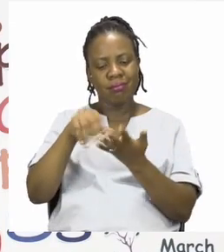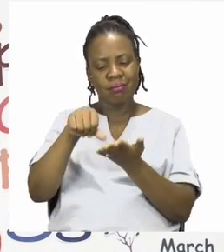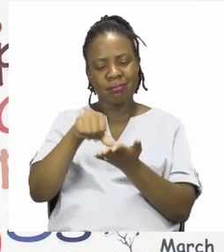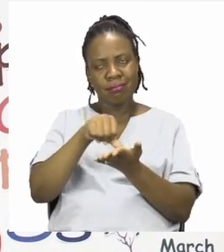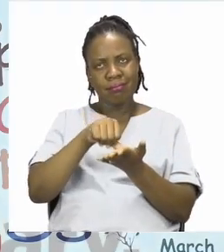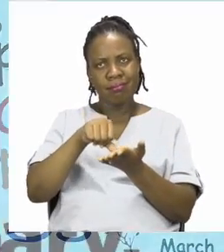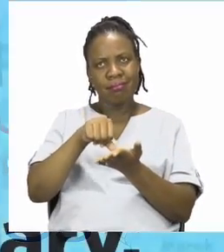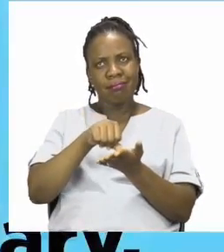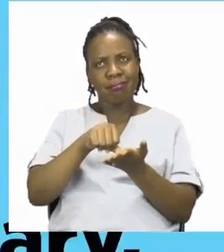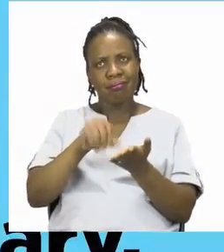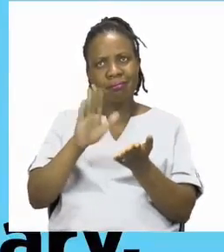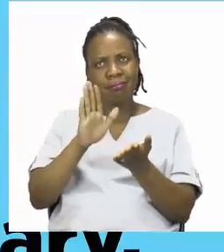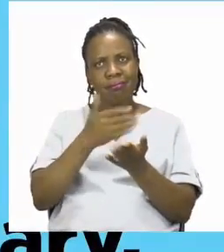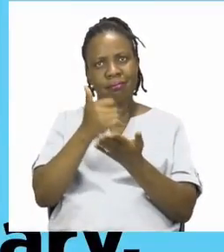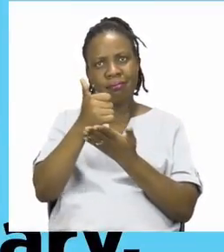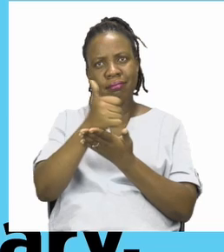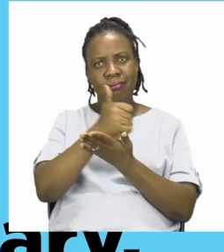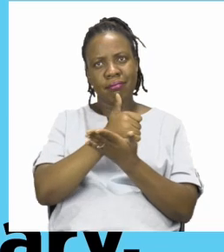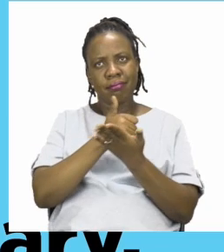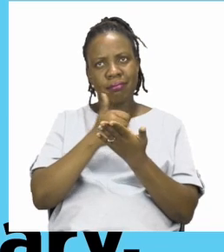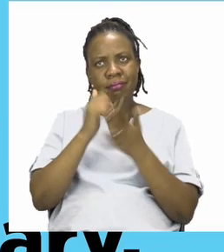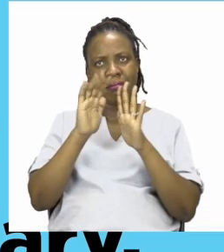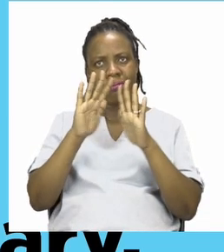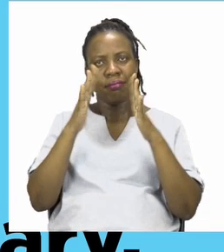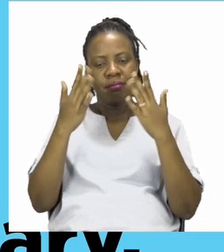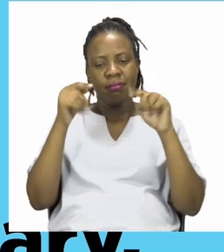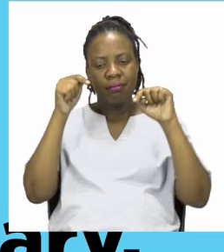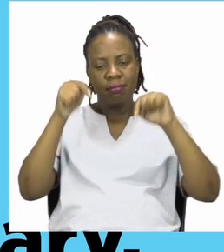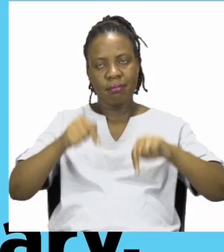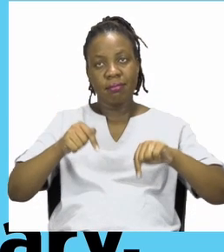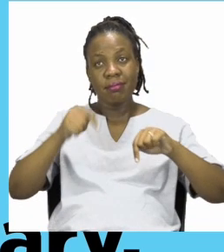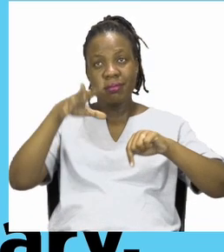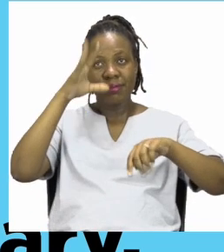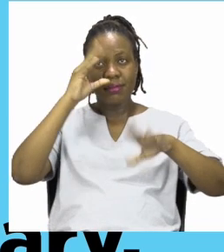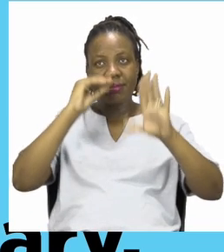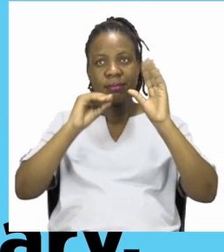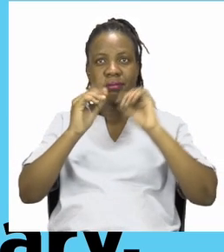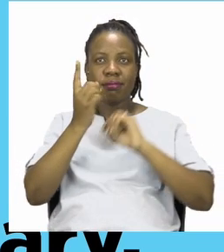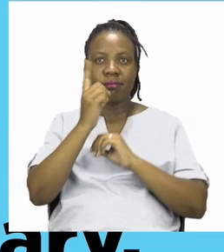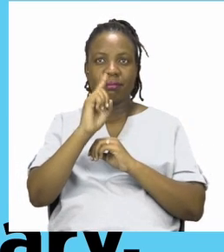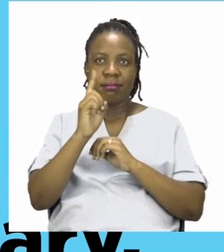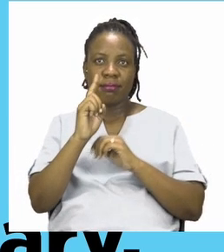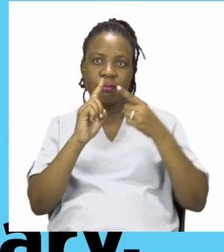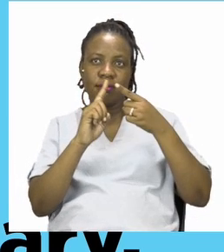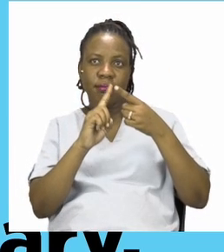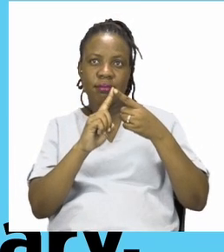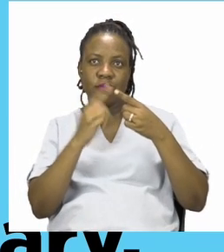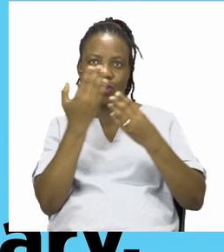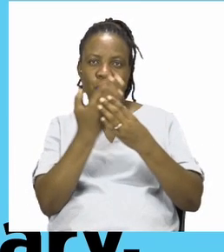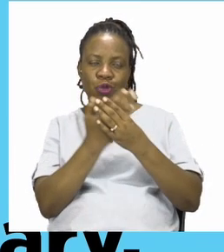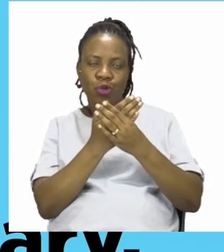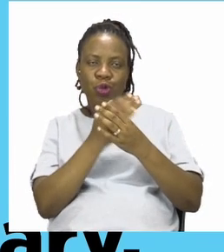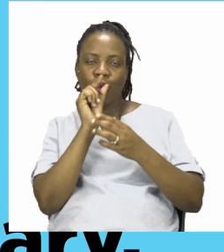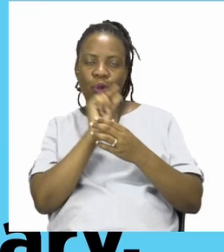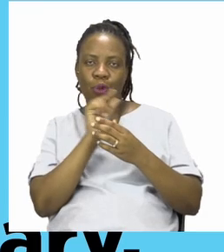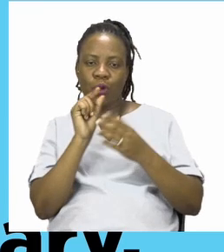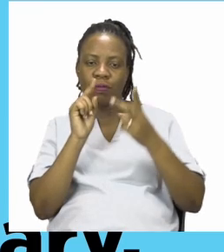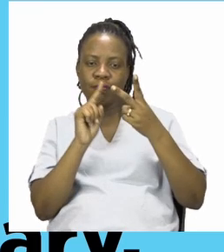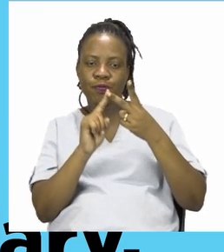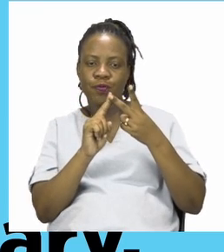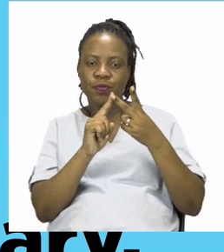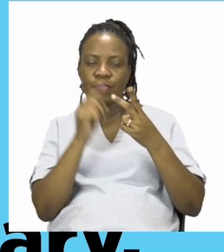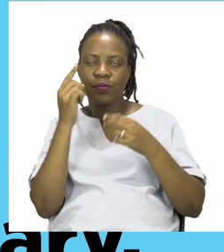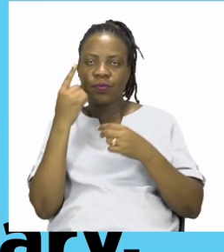germs. Now let's see what we're going to learn about today. We'll do vocabulary, sight